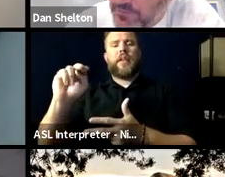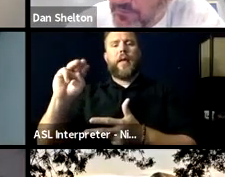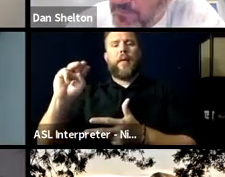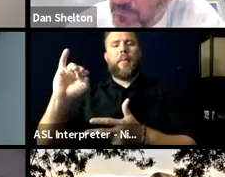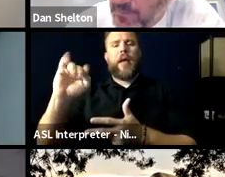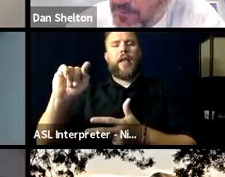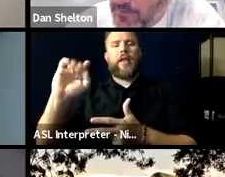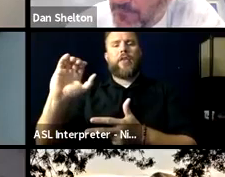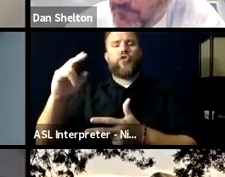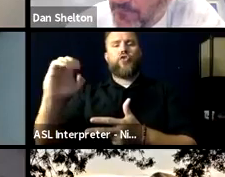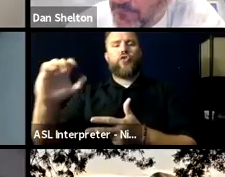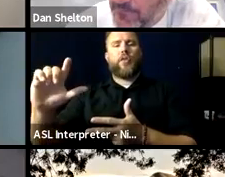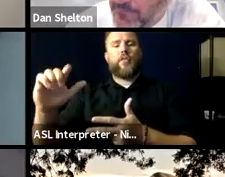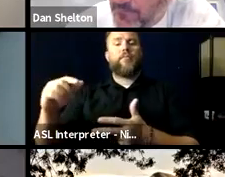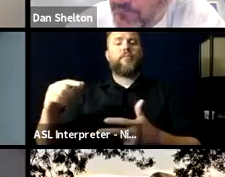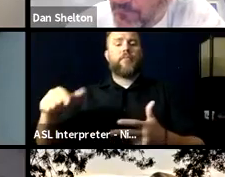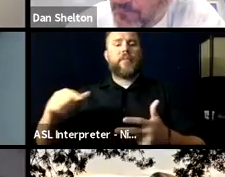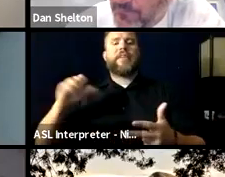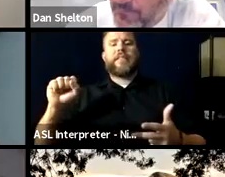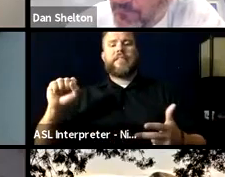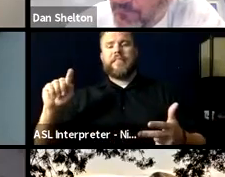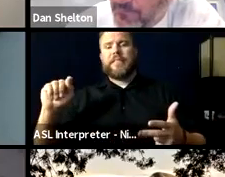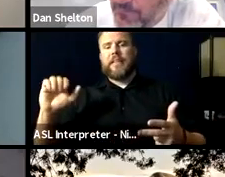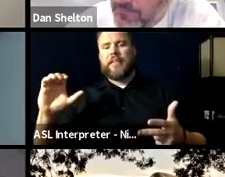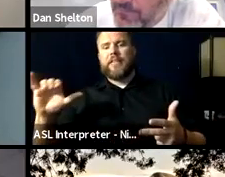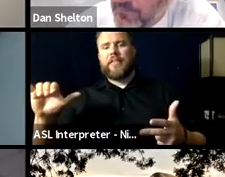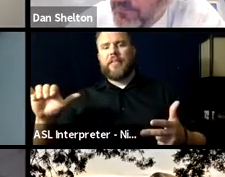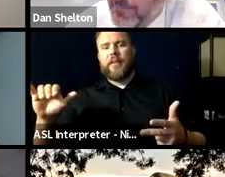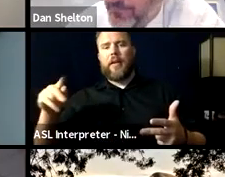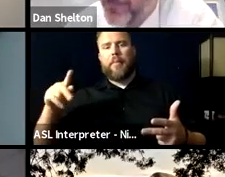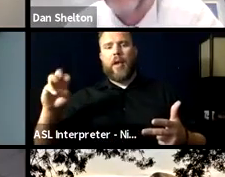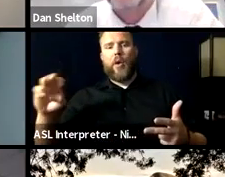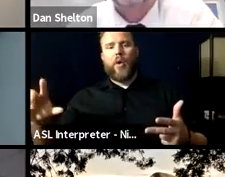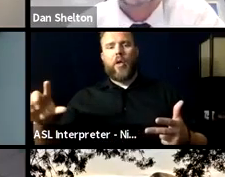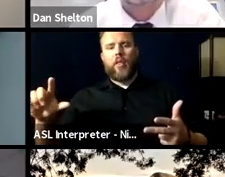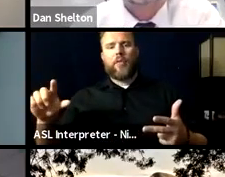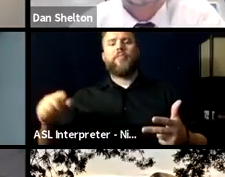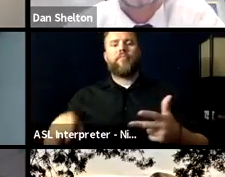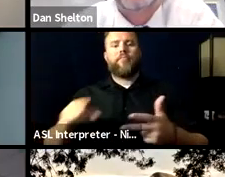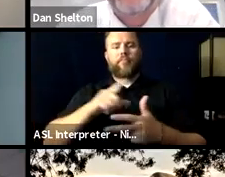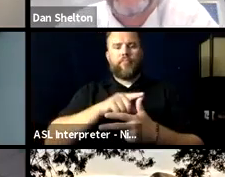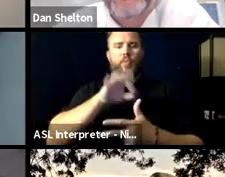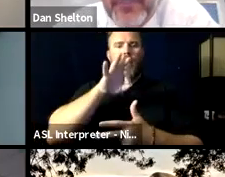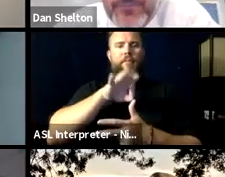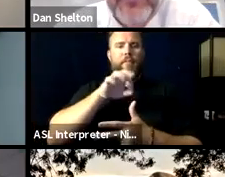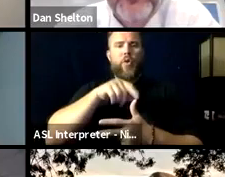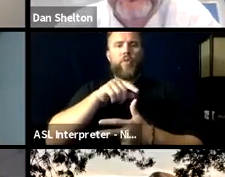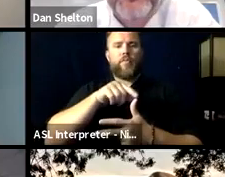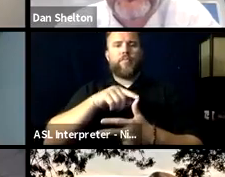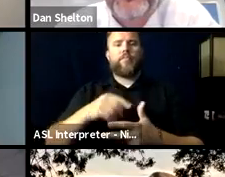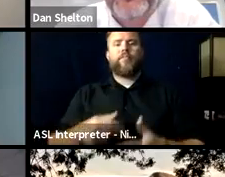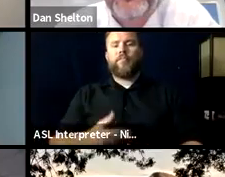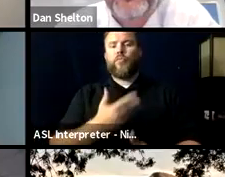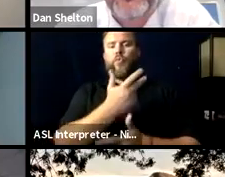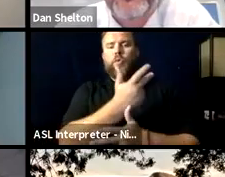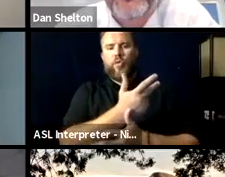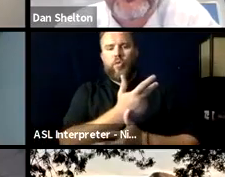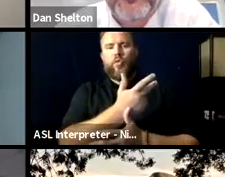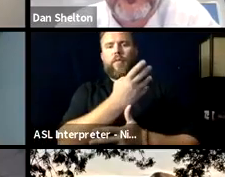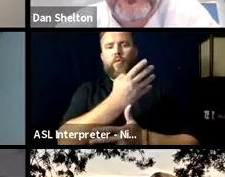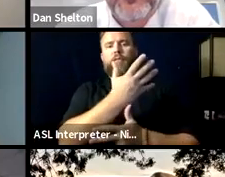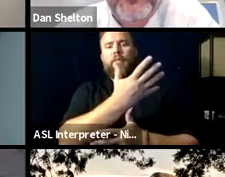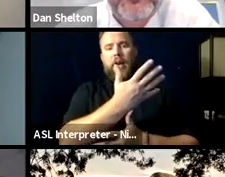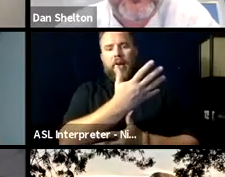Okay, Keely Powell is also voting for Susan Mitchell. Susan Mitchell has 5 votes.